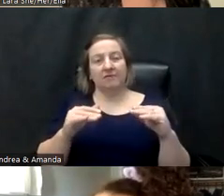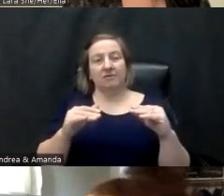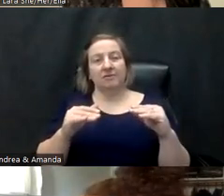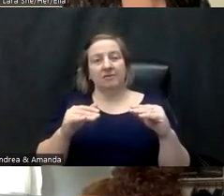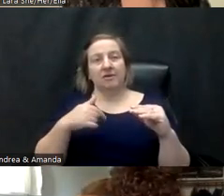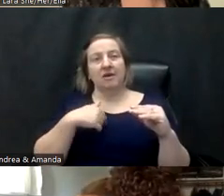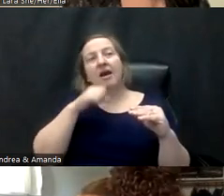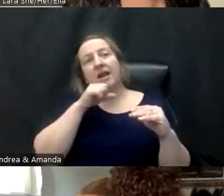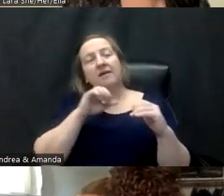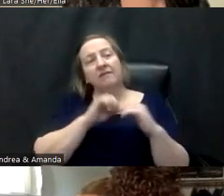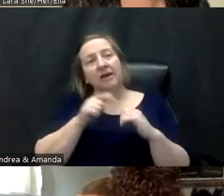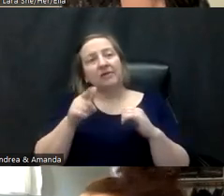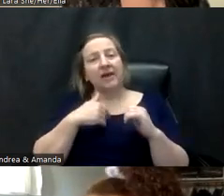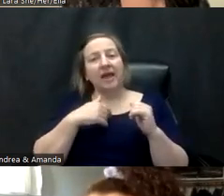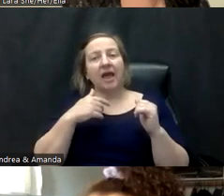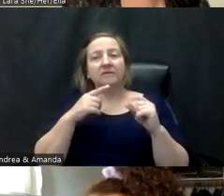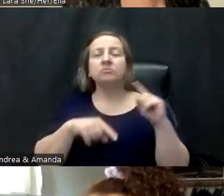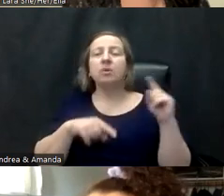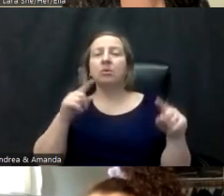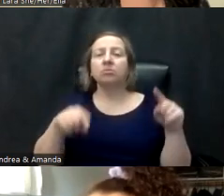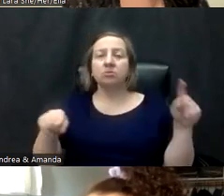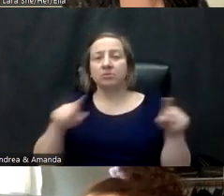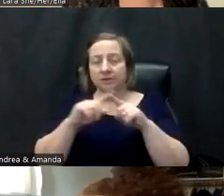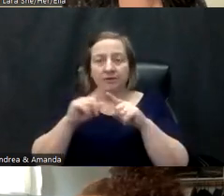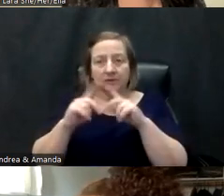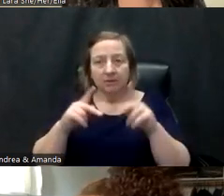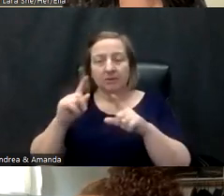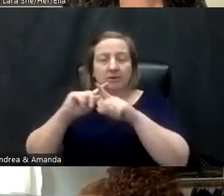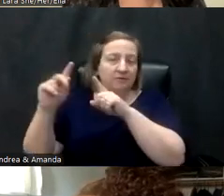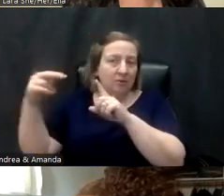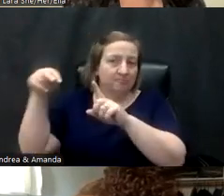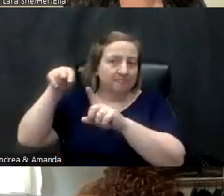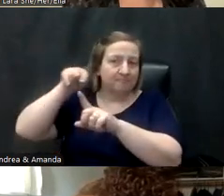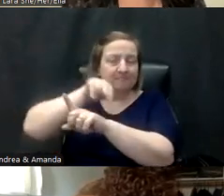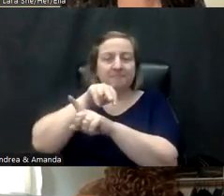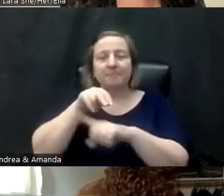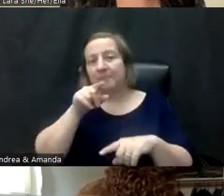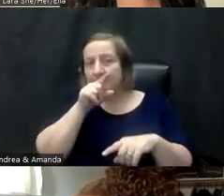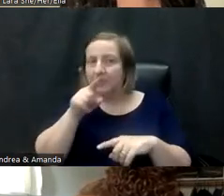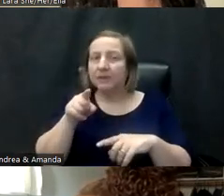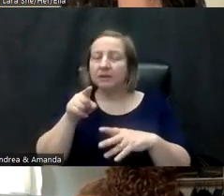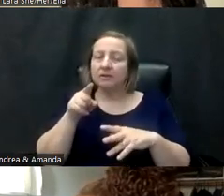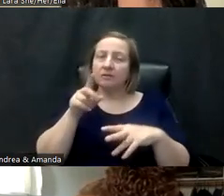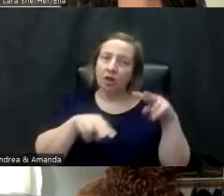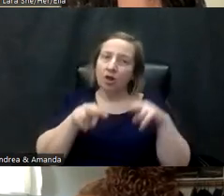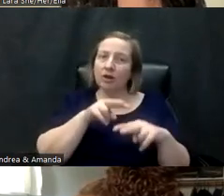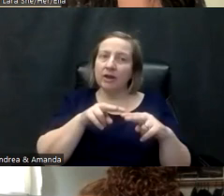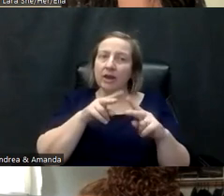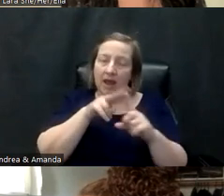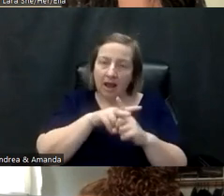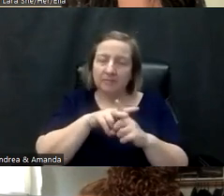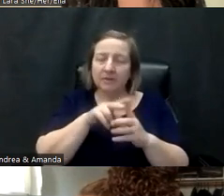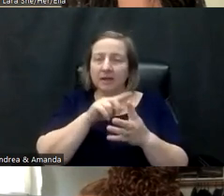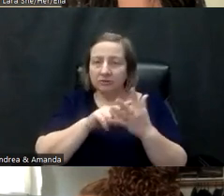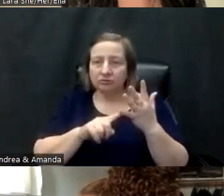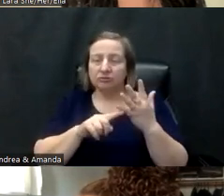love the way that they have kind of a whole array of people from different perspectives that are actually, you know, looking at the applications or however they do